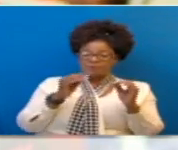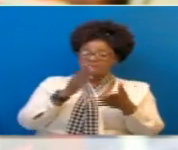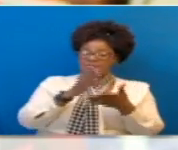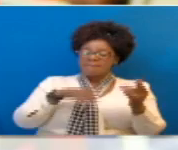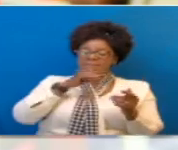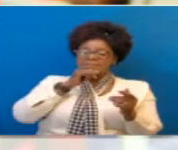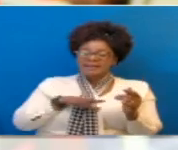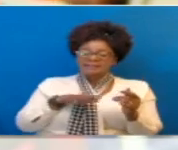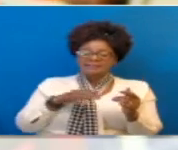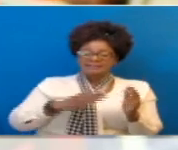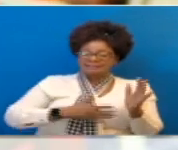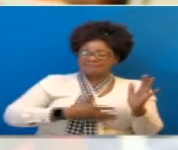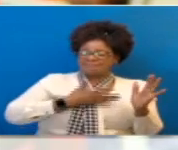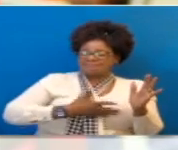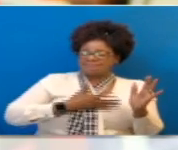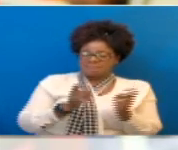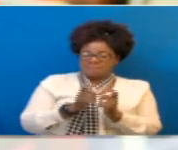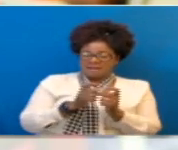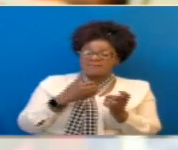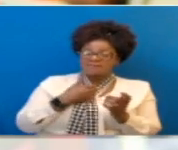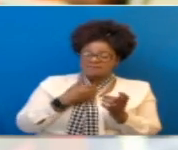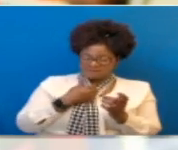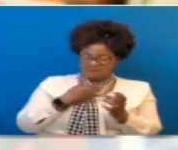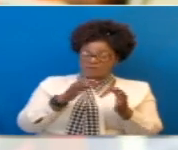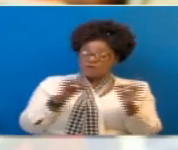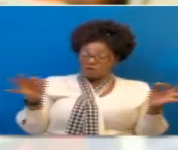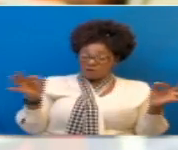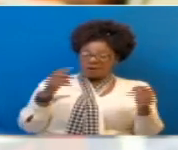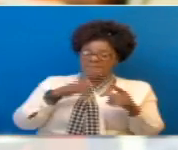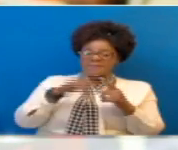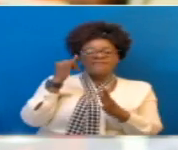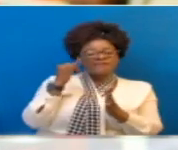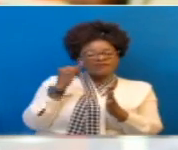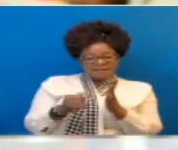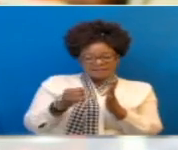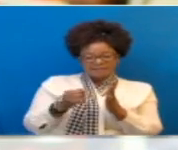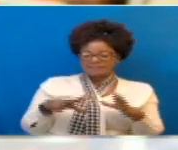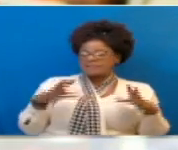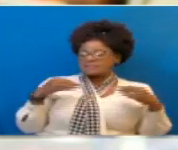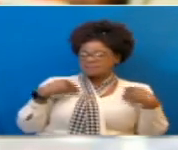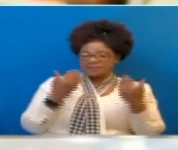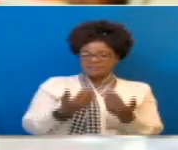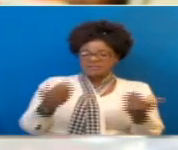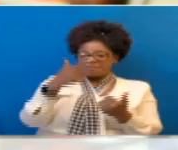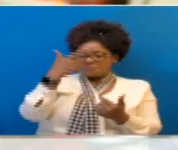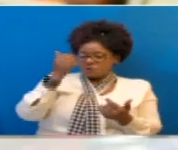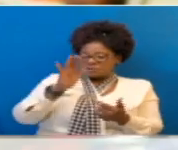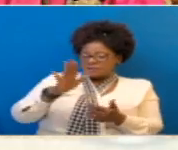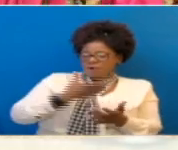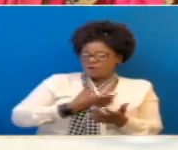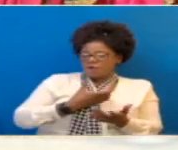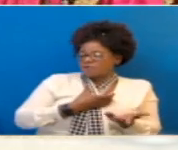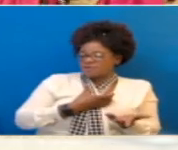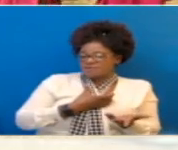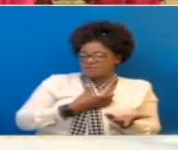still carry the bitterness for long, but eventually they still accept the children because they are their own